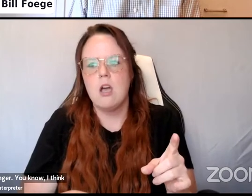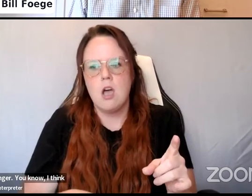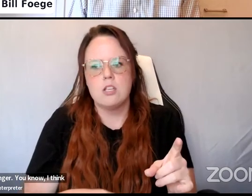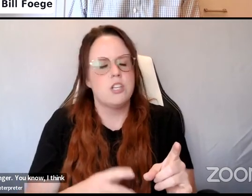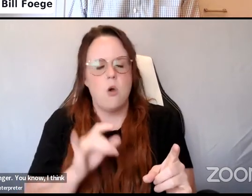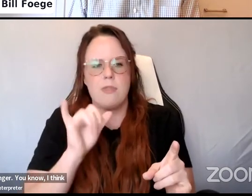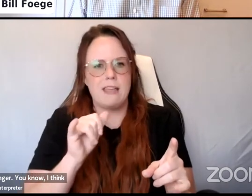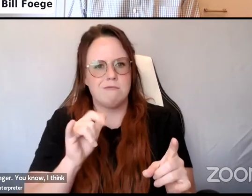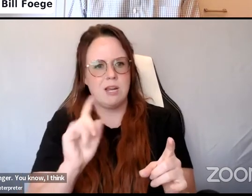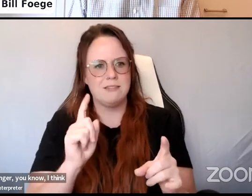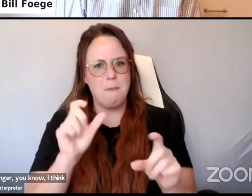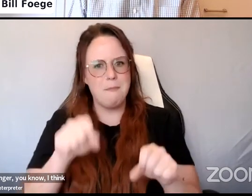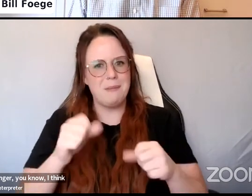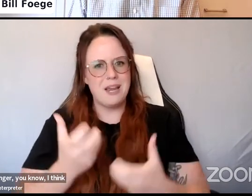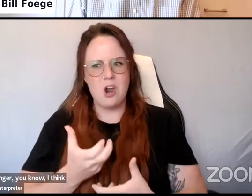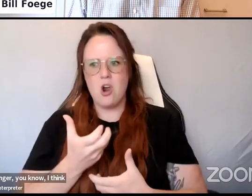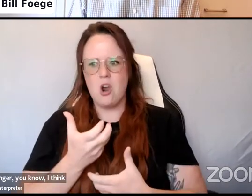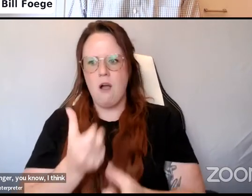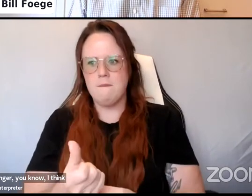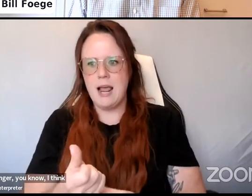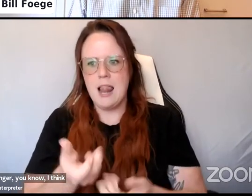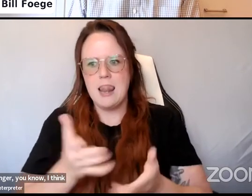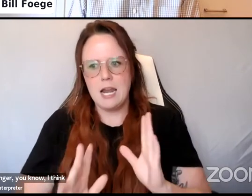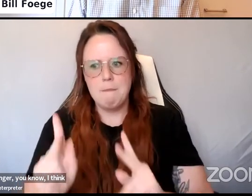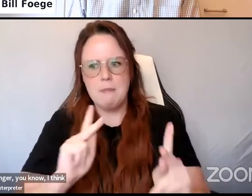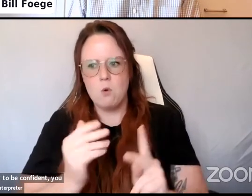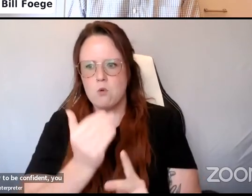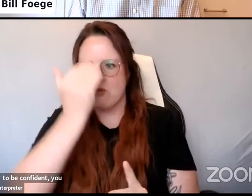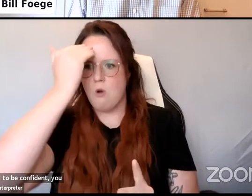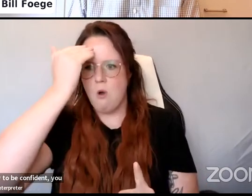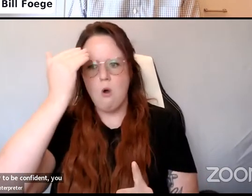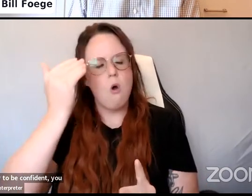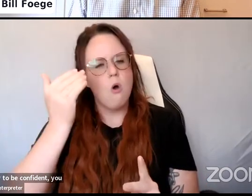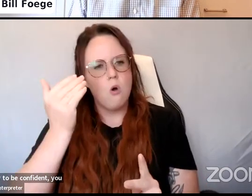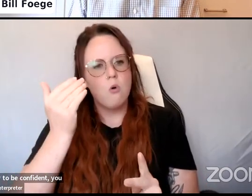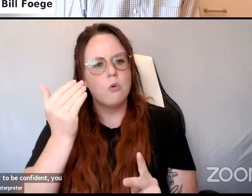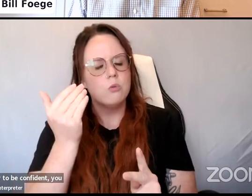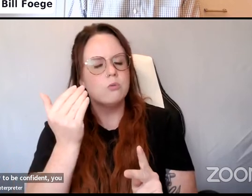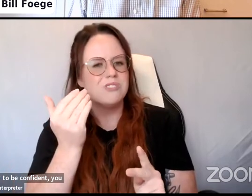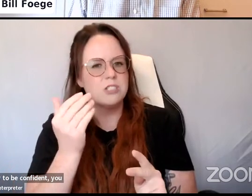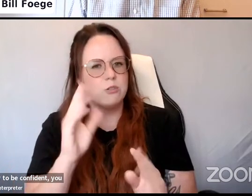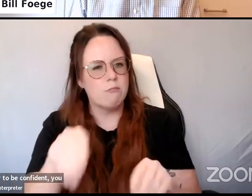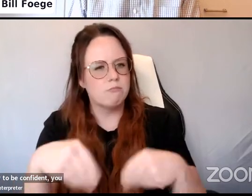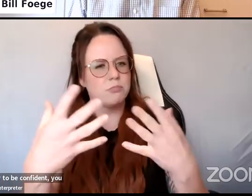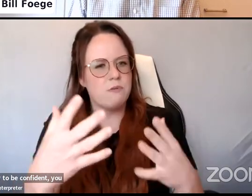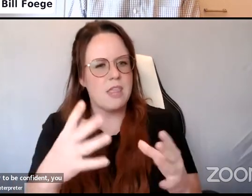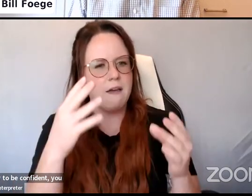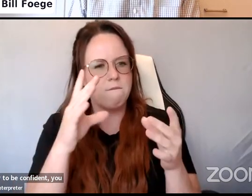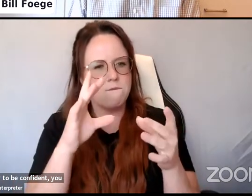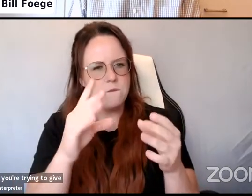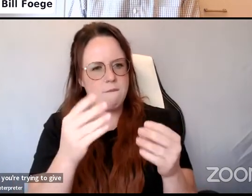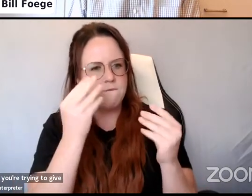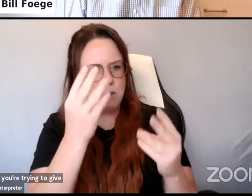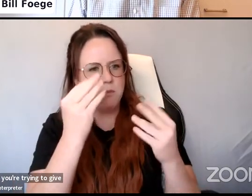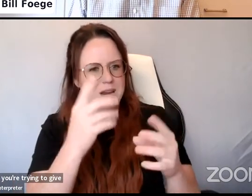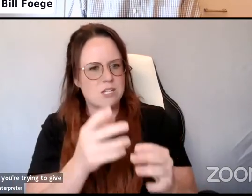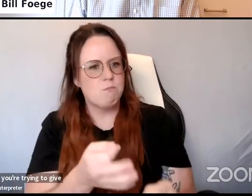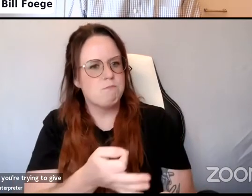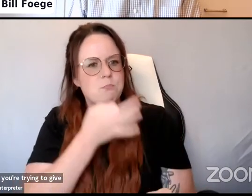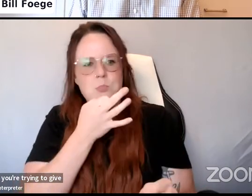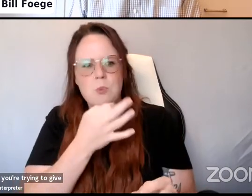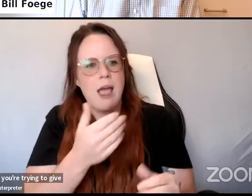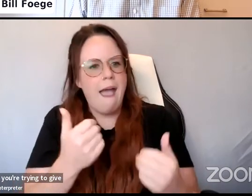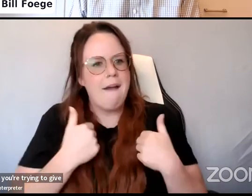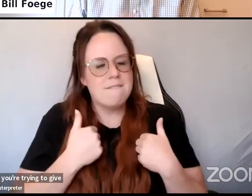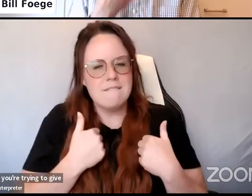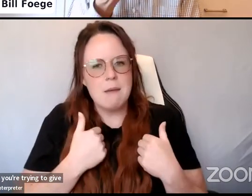be confident you know letting people know that you're trying to give them the information as soon as you have it but